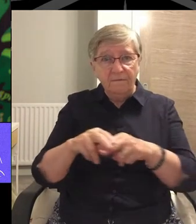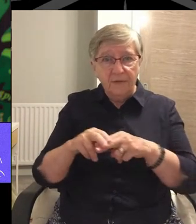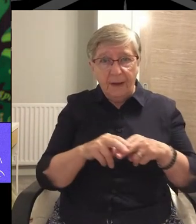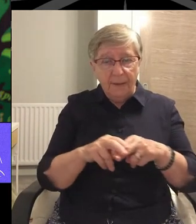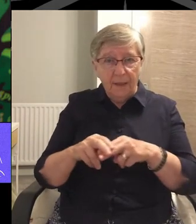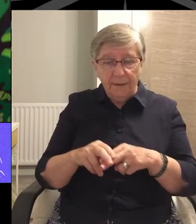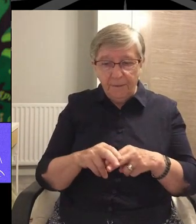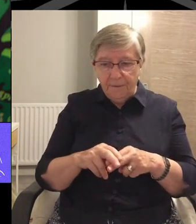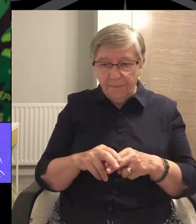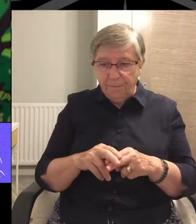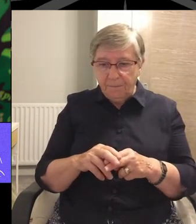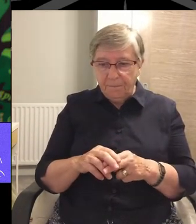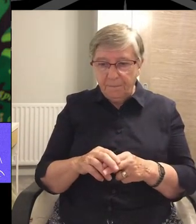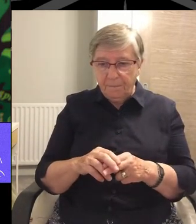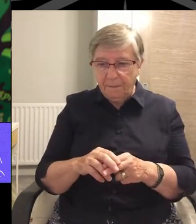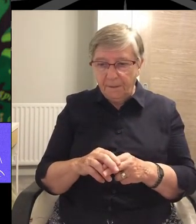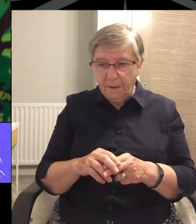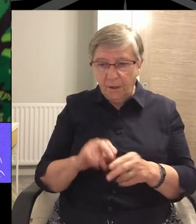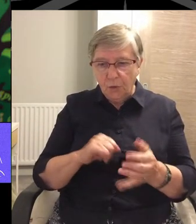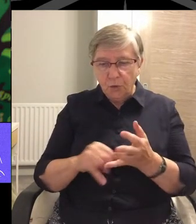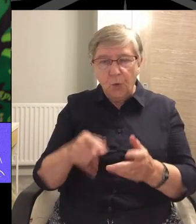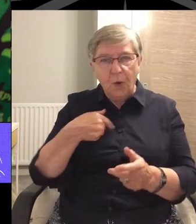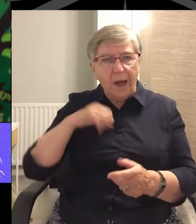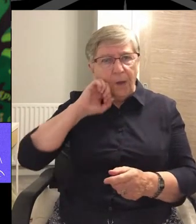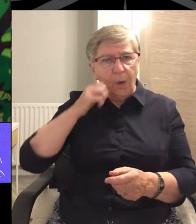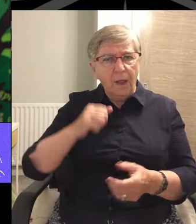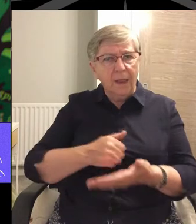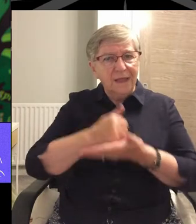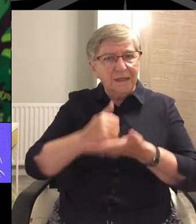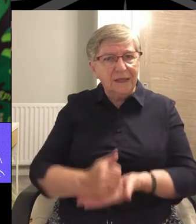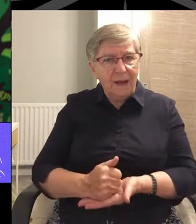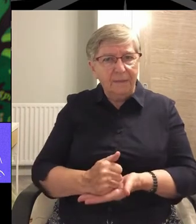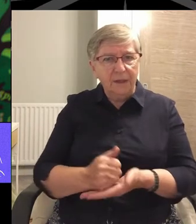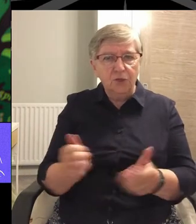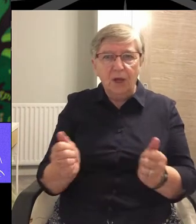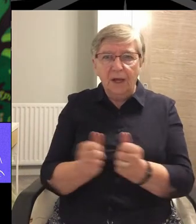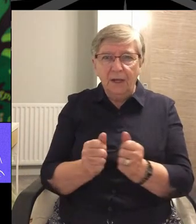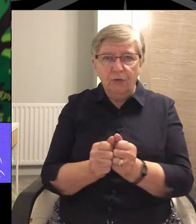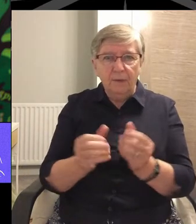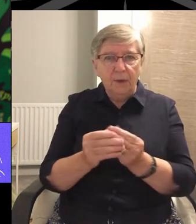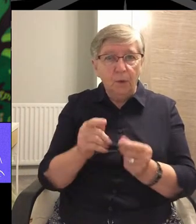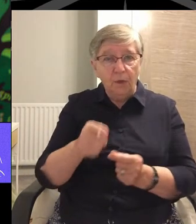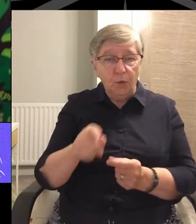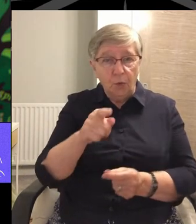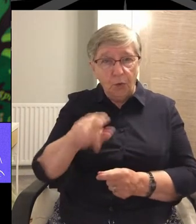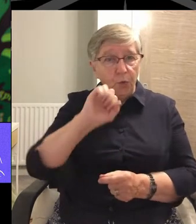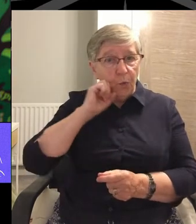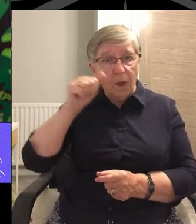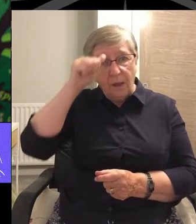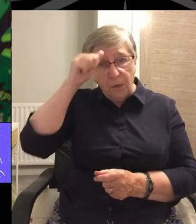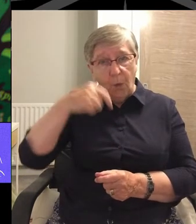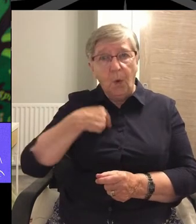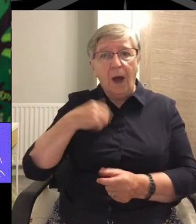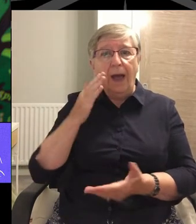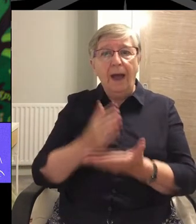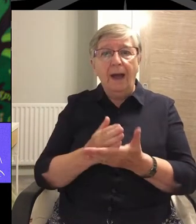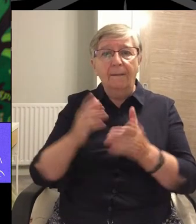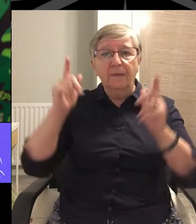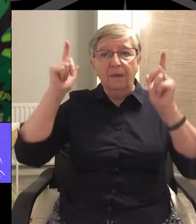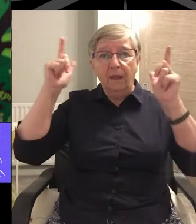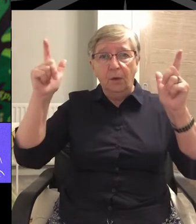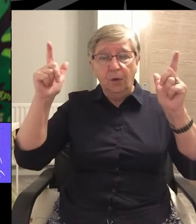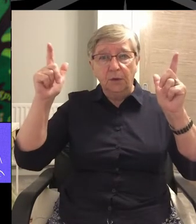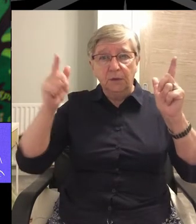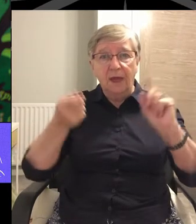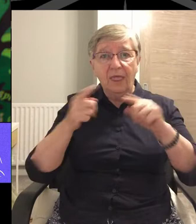you. So I will establish my covenant with you, and you will know that I am the Lord. Then I will